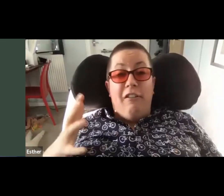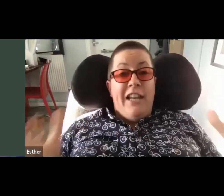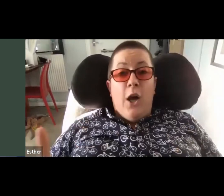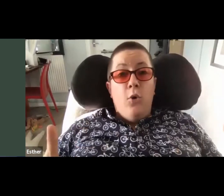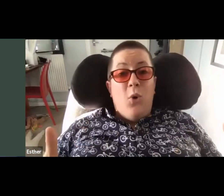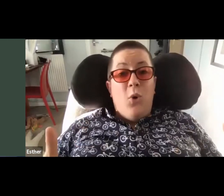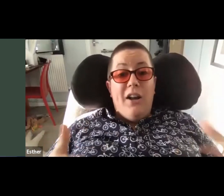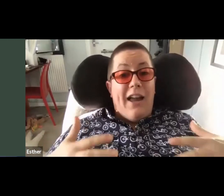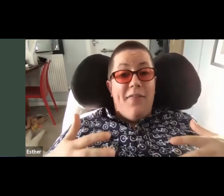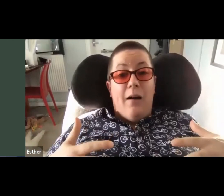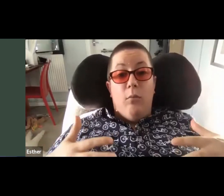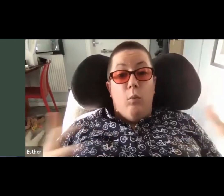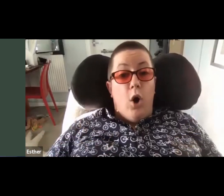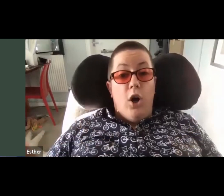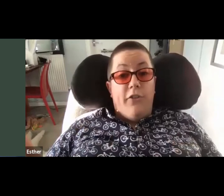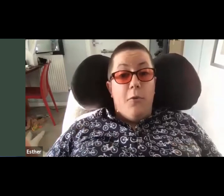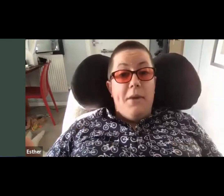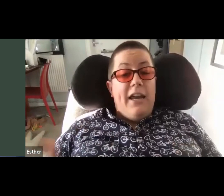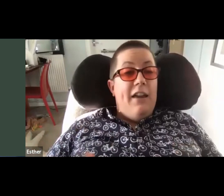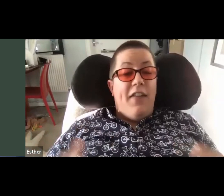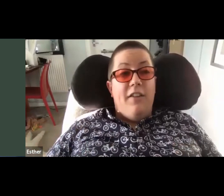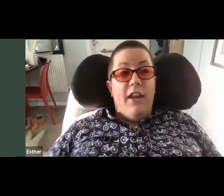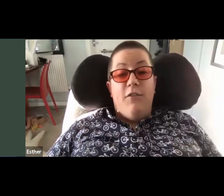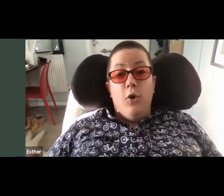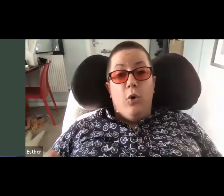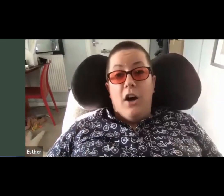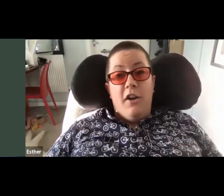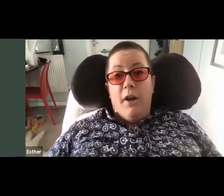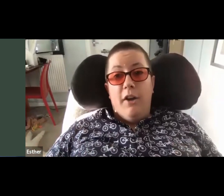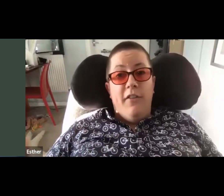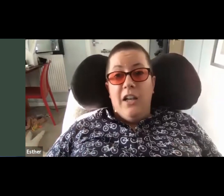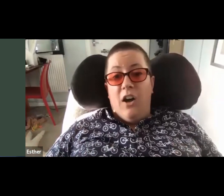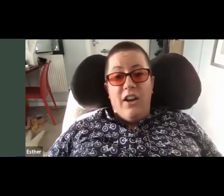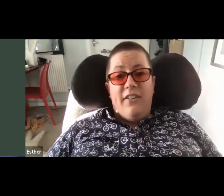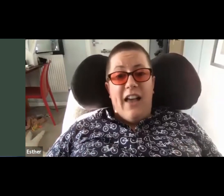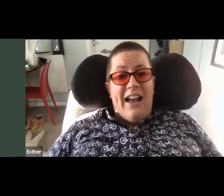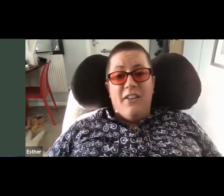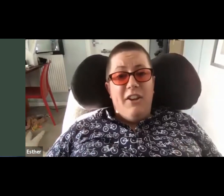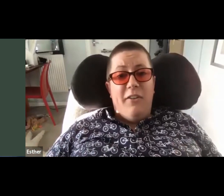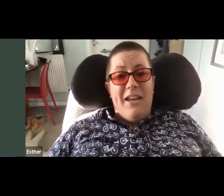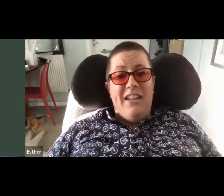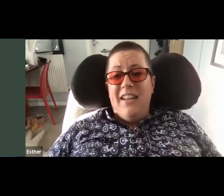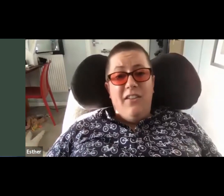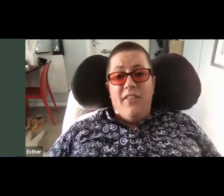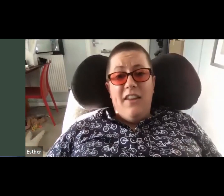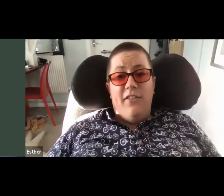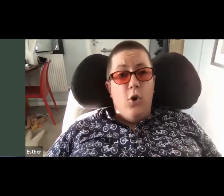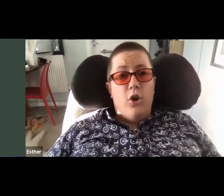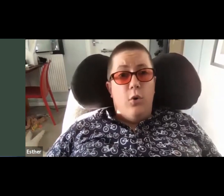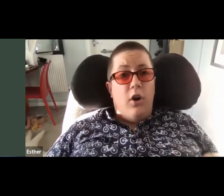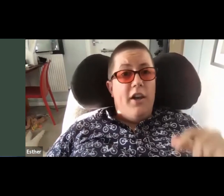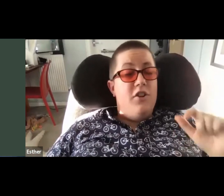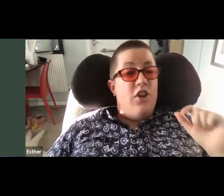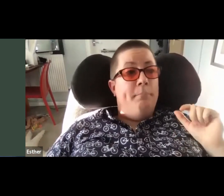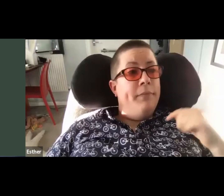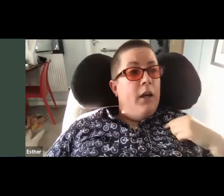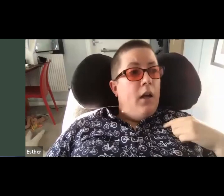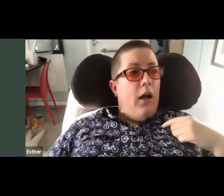It's very lone work, and that works for me. If you're the kind of person that likes activist meetings, this is not your